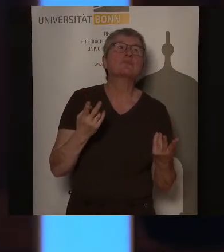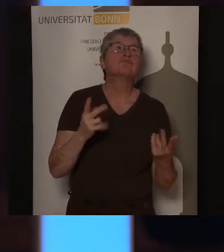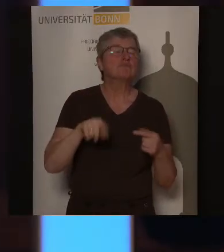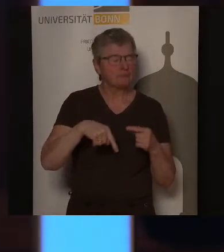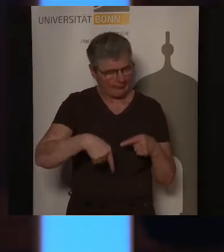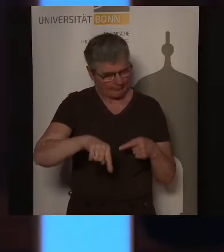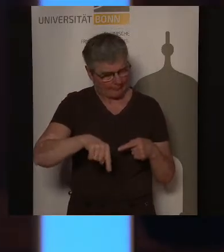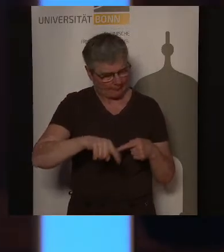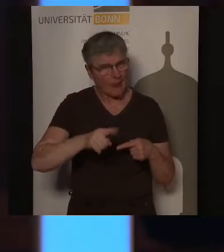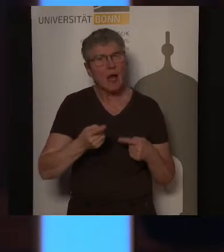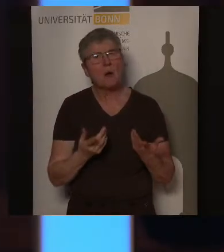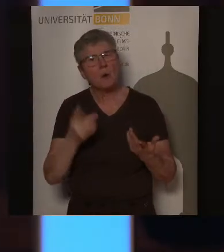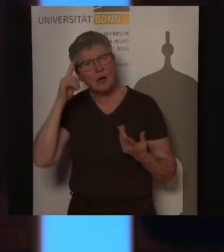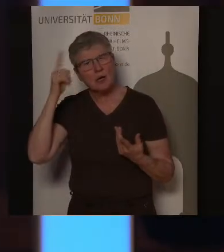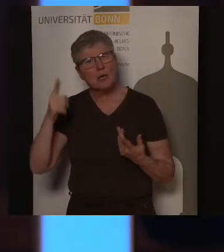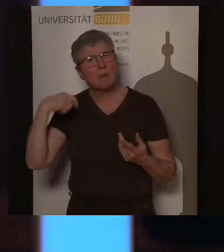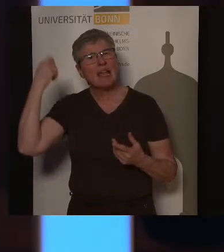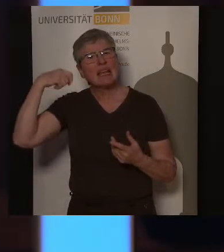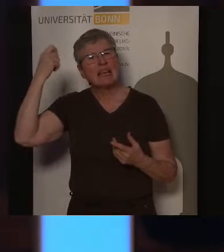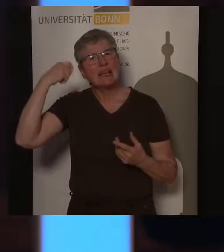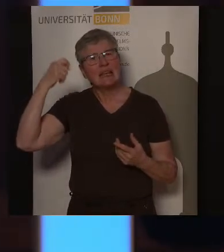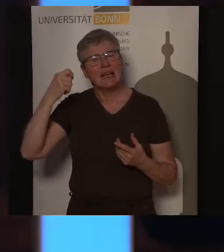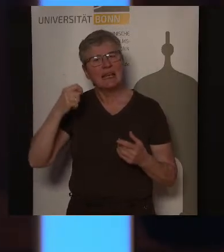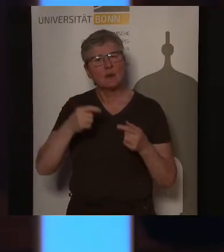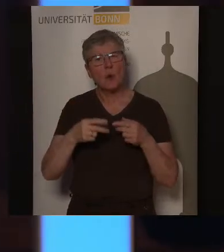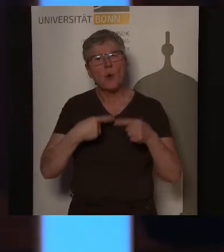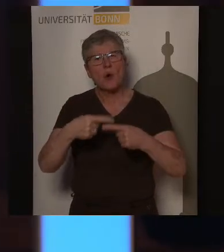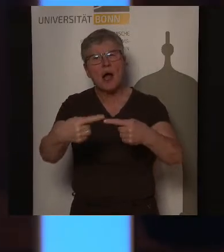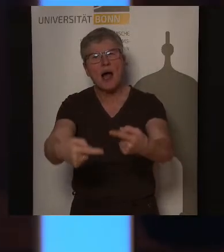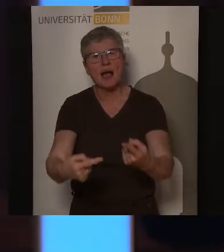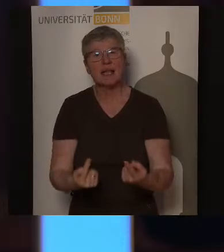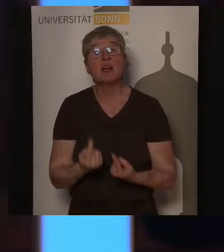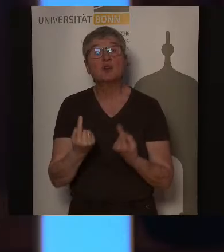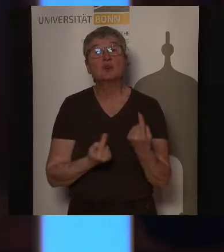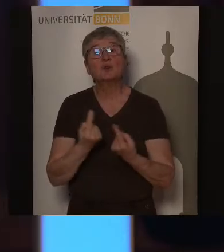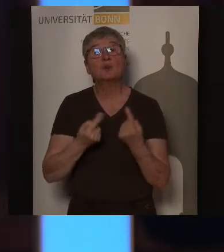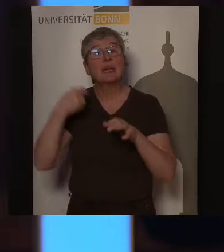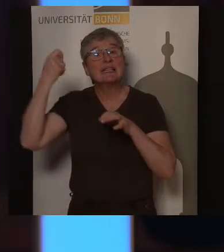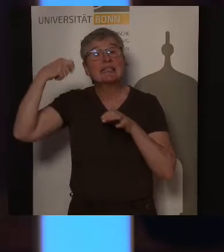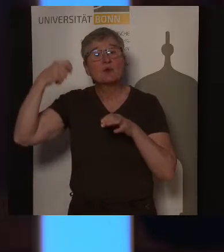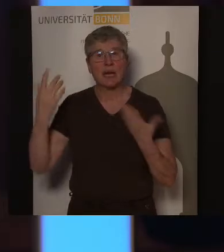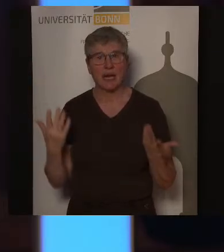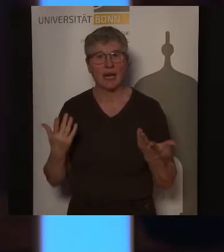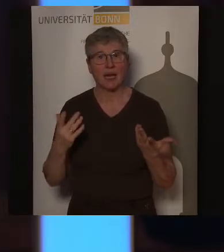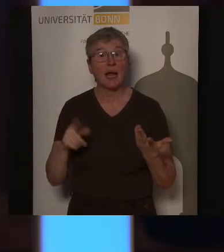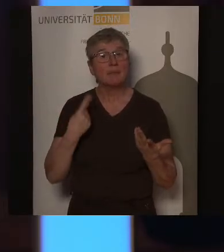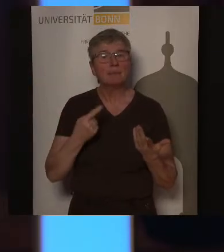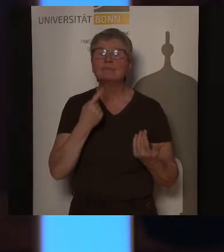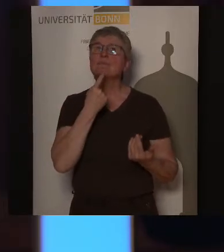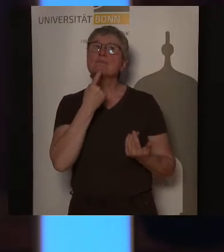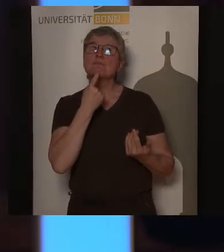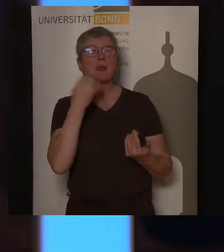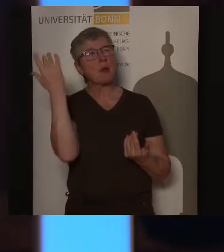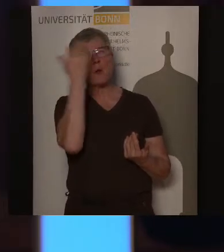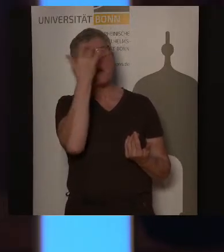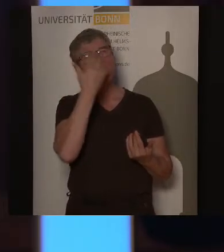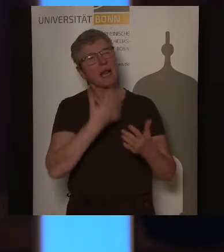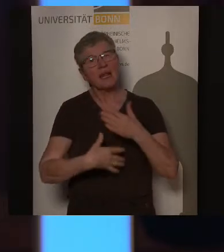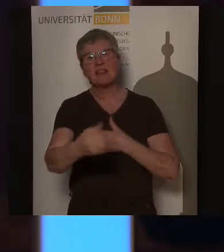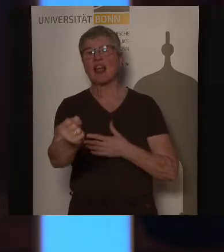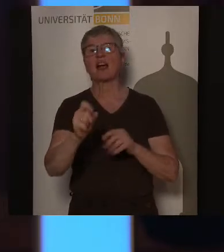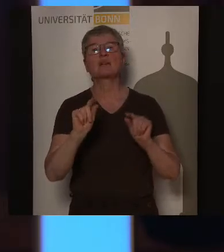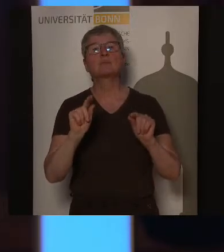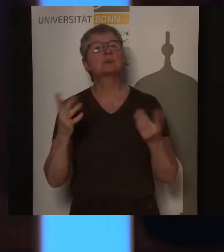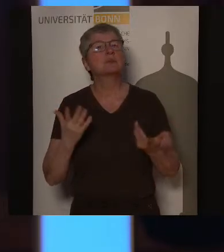Or I think we will also have a green screen cinema series where we take a